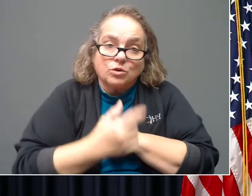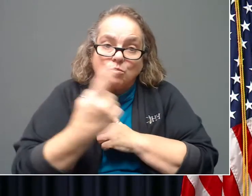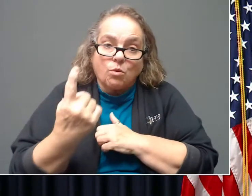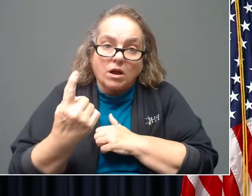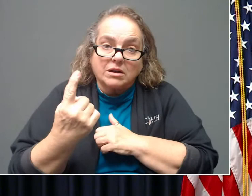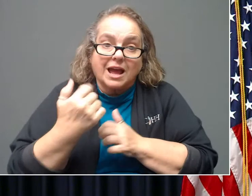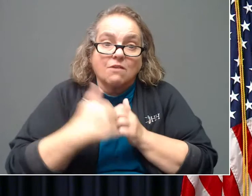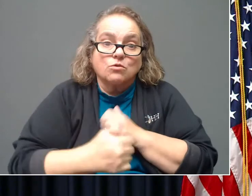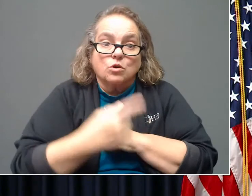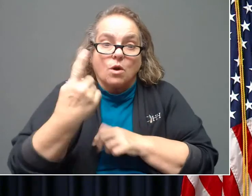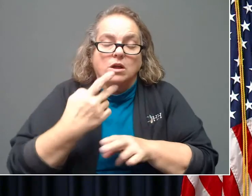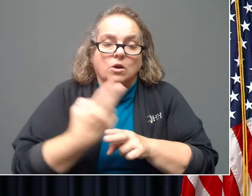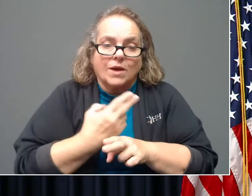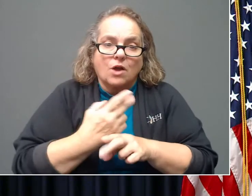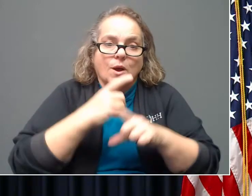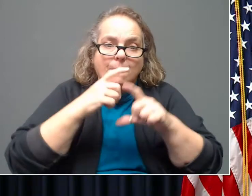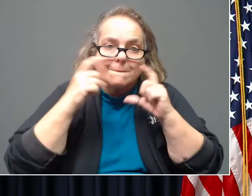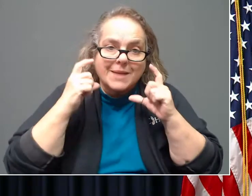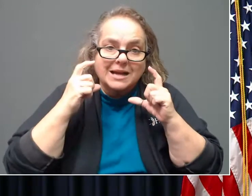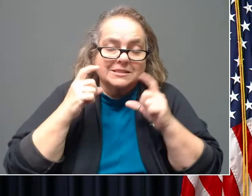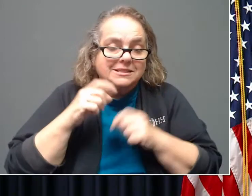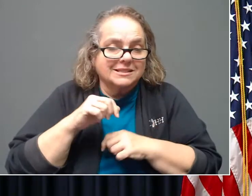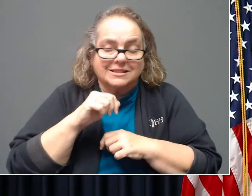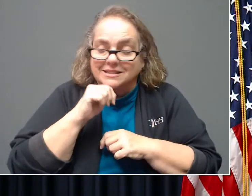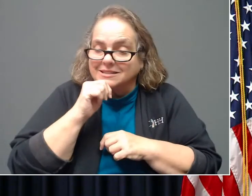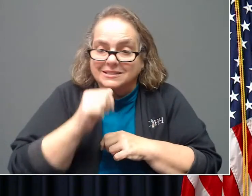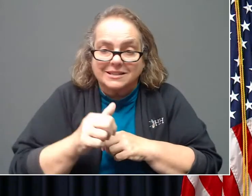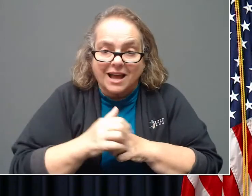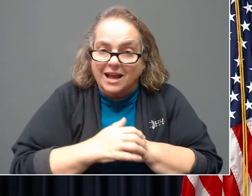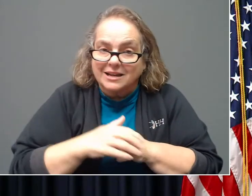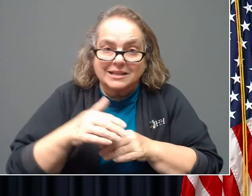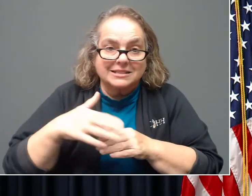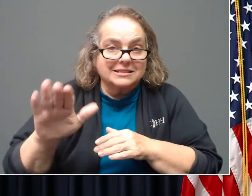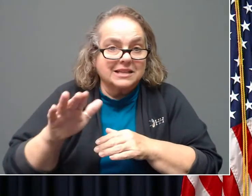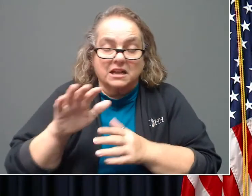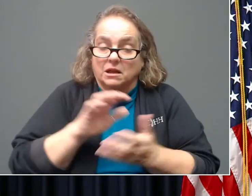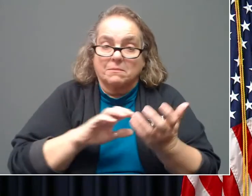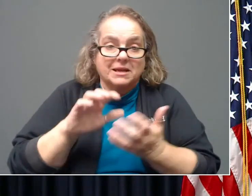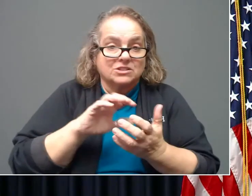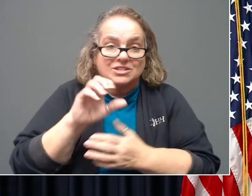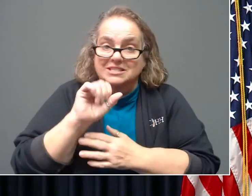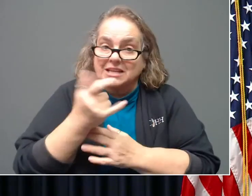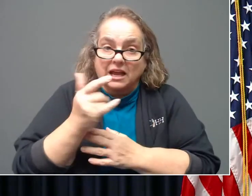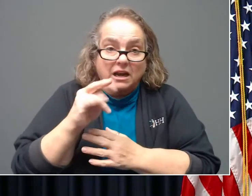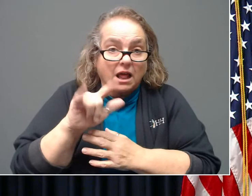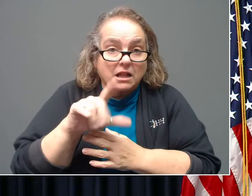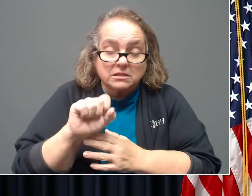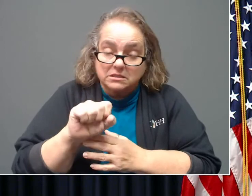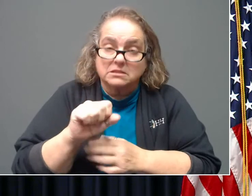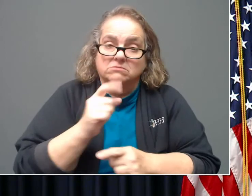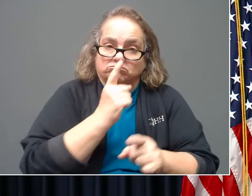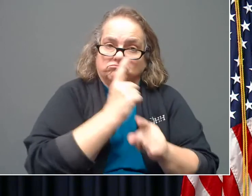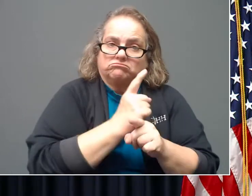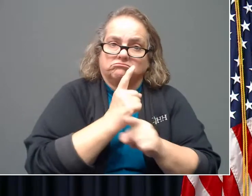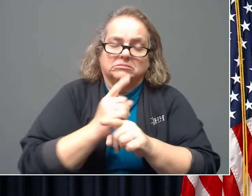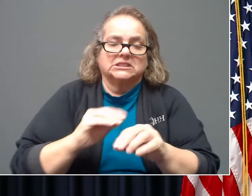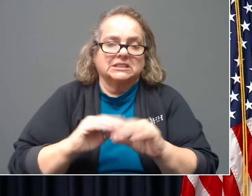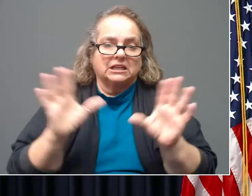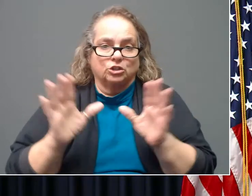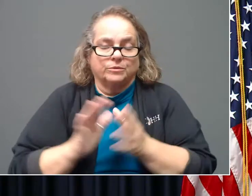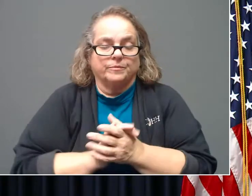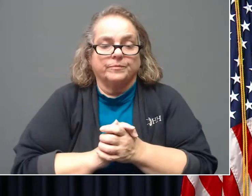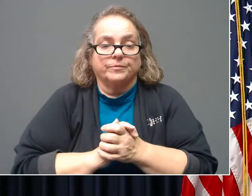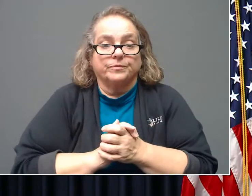mask, and this, it doesn't send mixed signals. It's very clear.